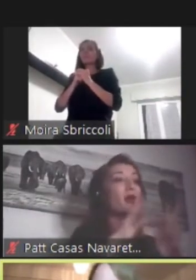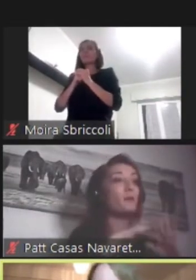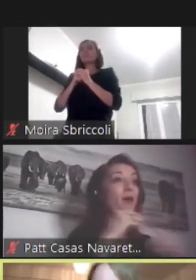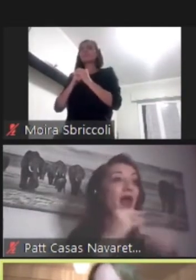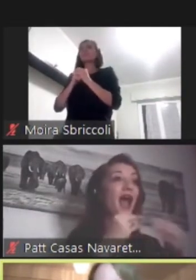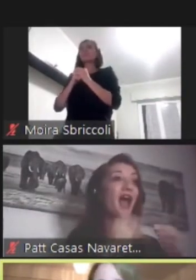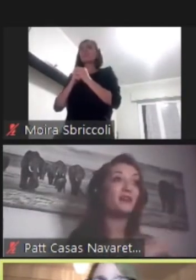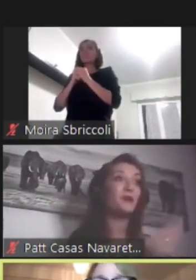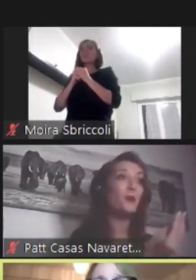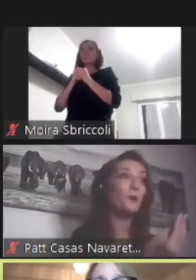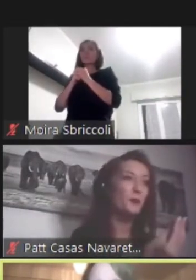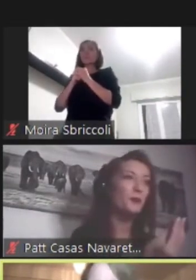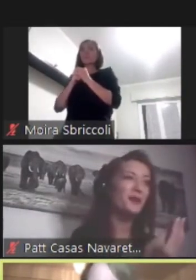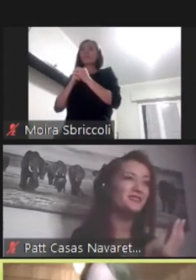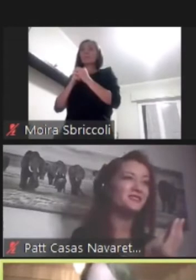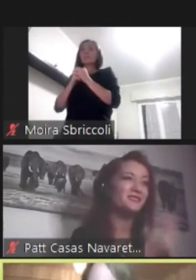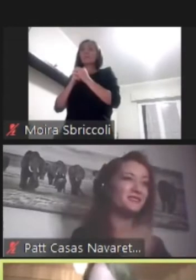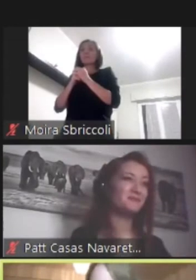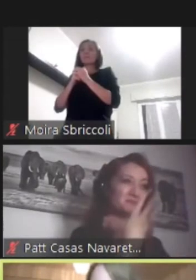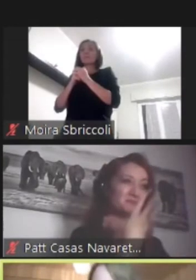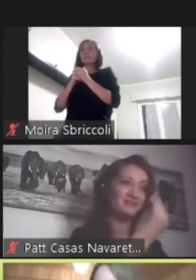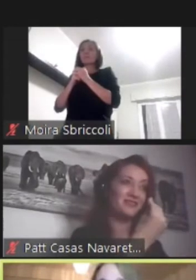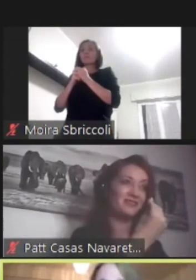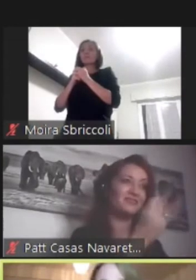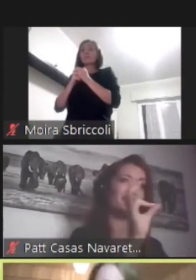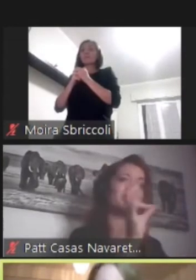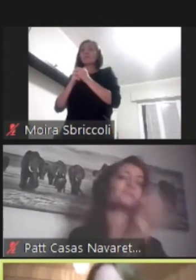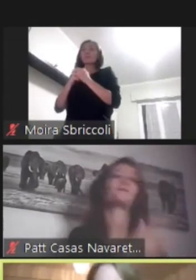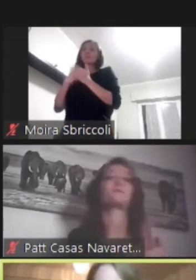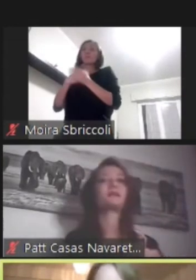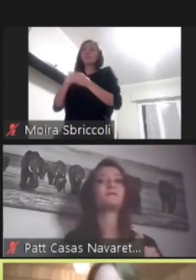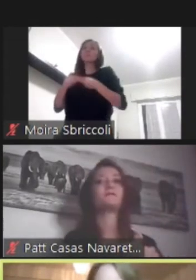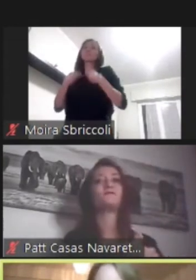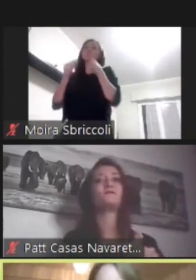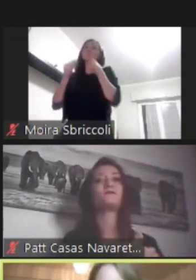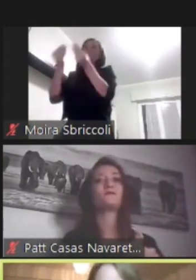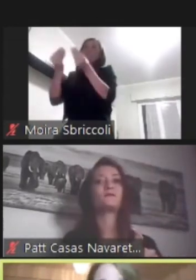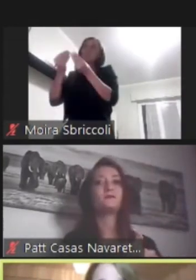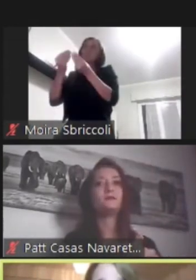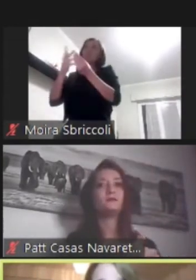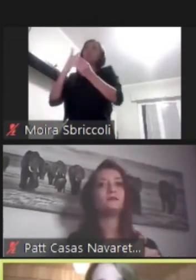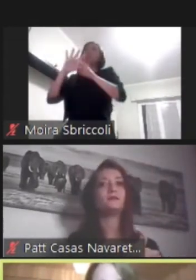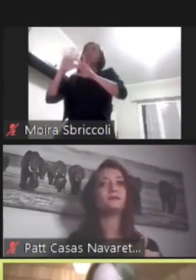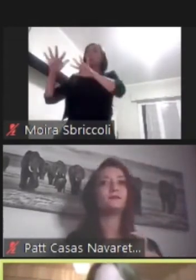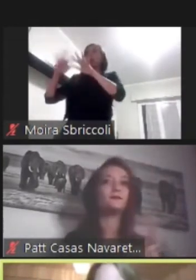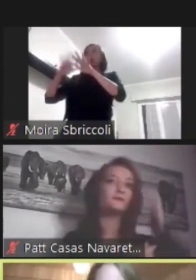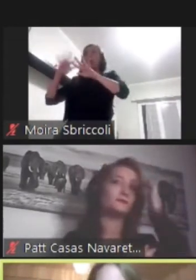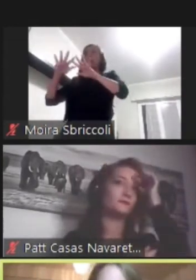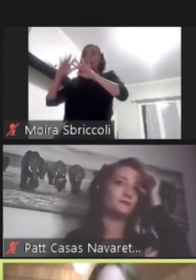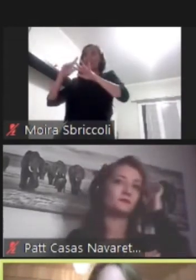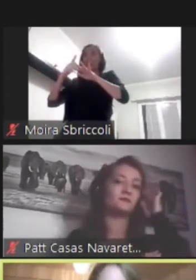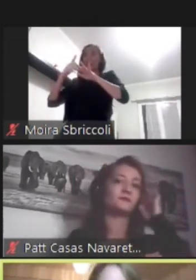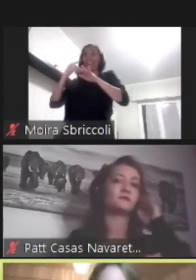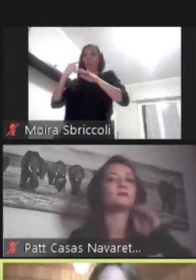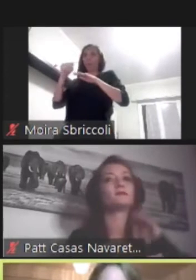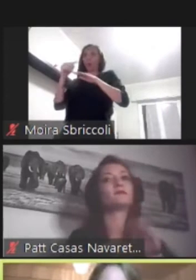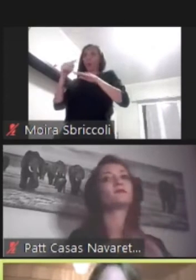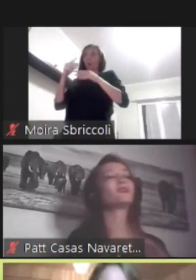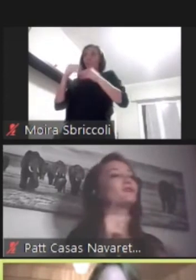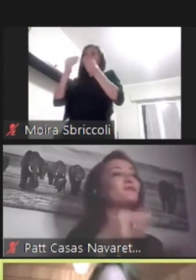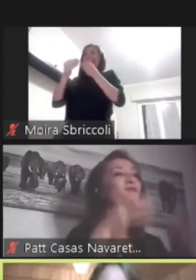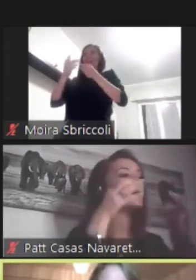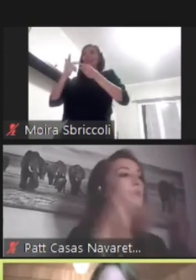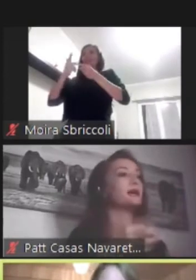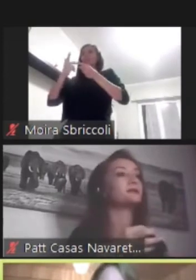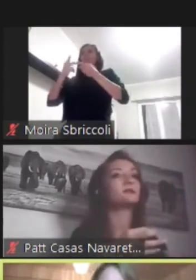7 areas can improve with one supplement. It's pretty remarkable.